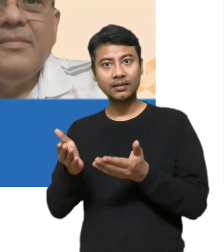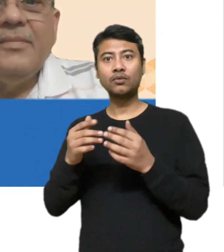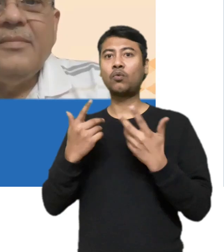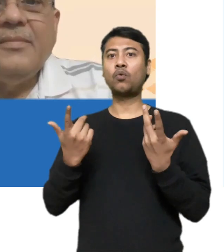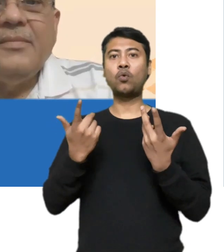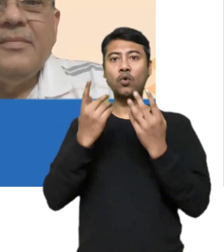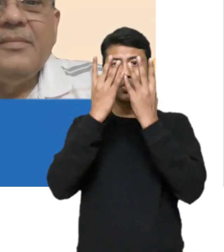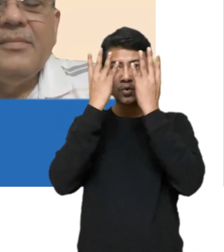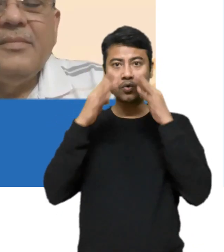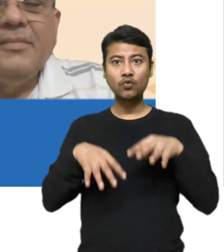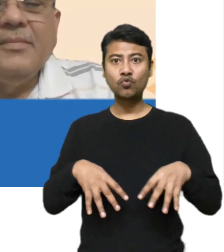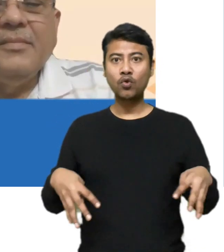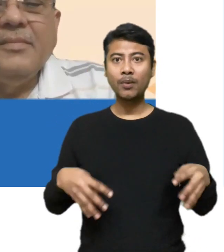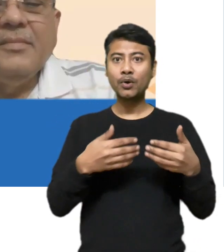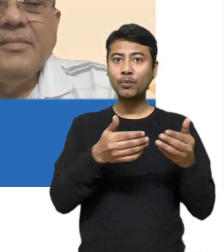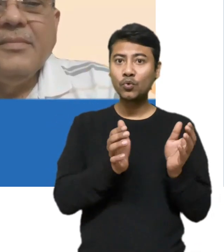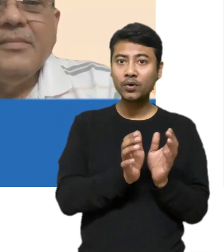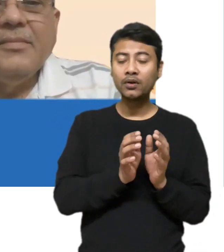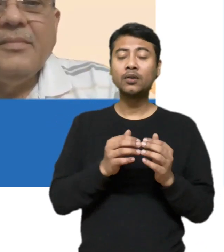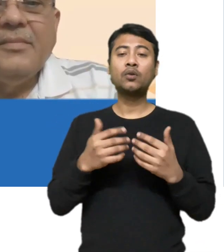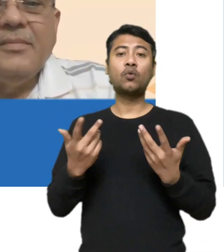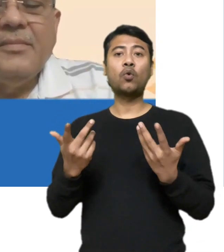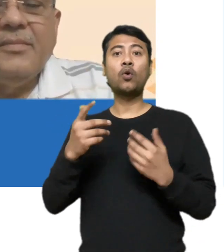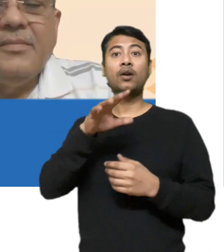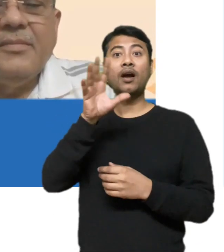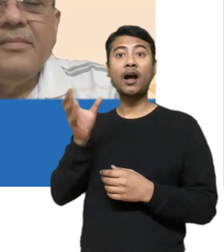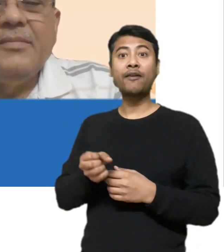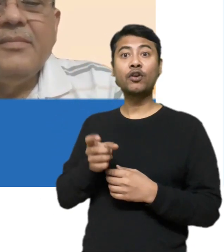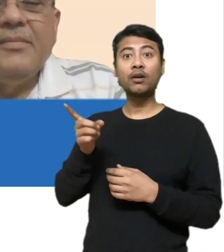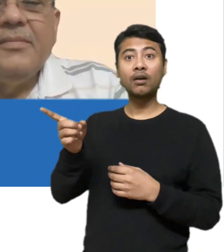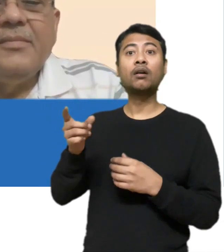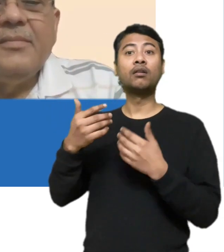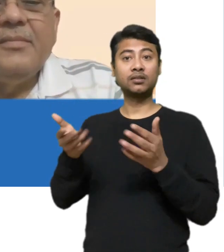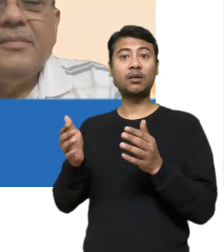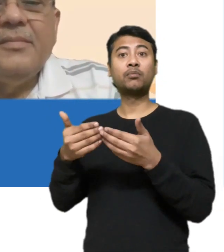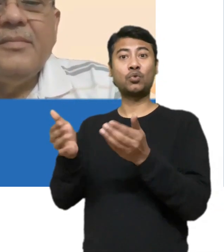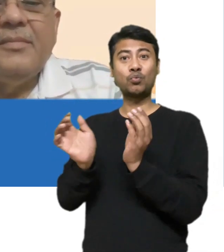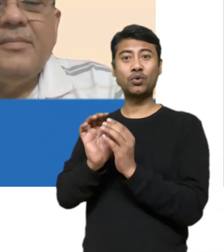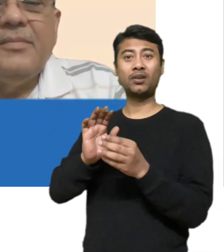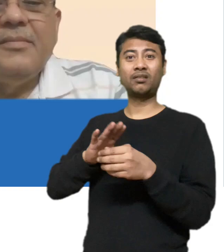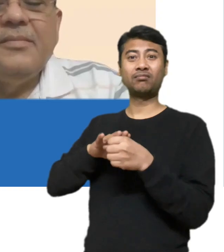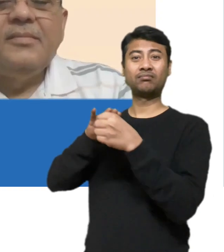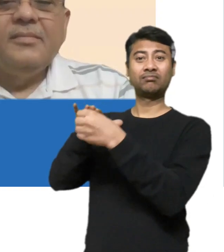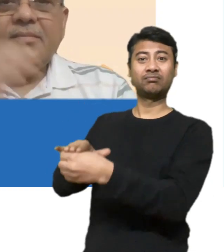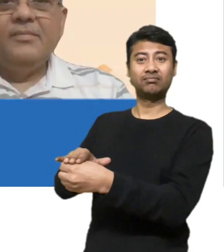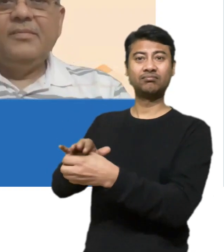some ethnic community in Africa which was marginalized, that I found that,